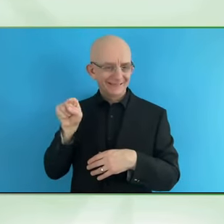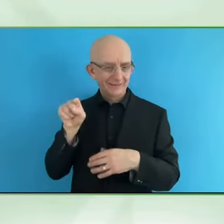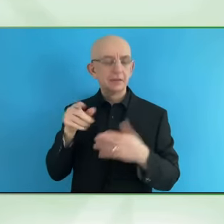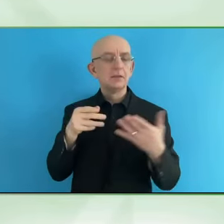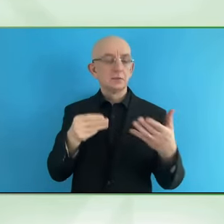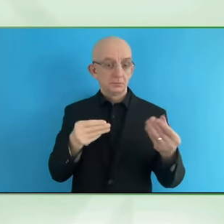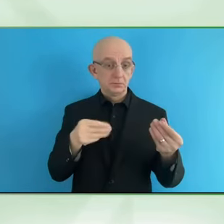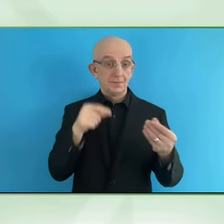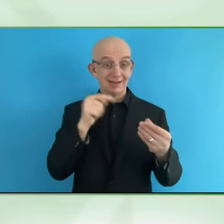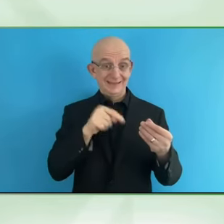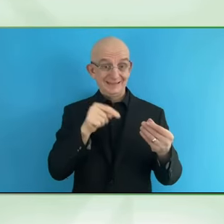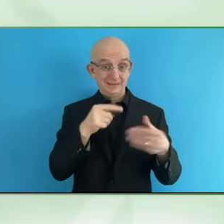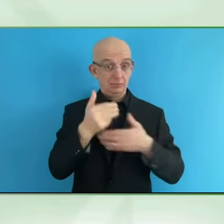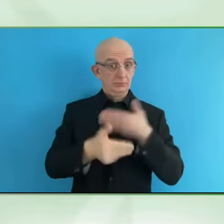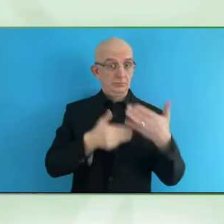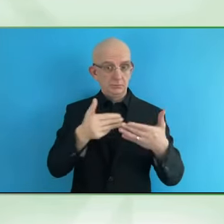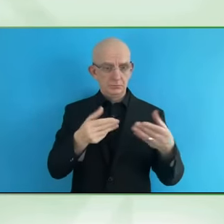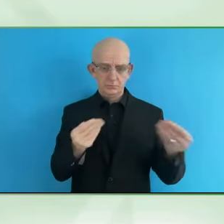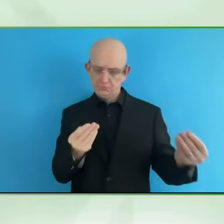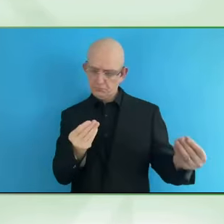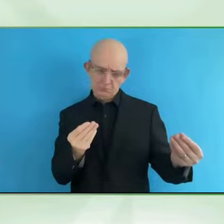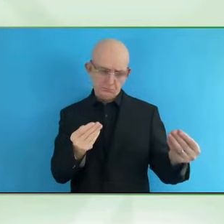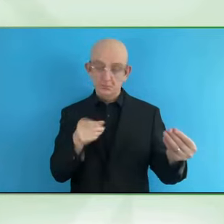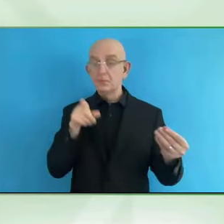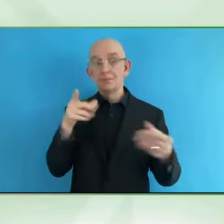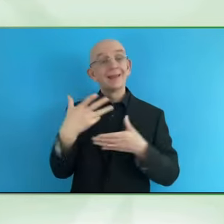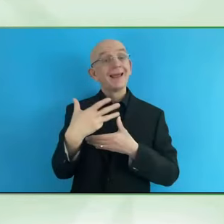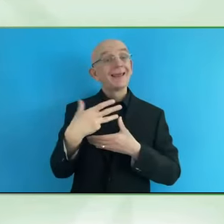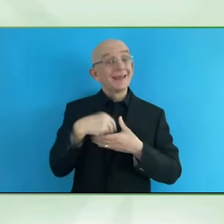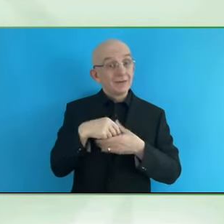support that the child needs, and systems where